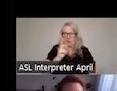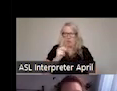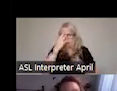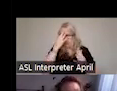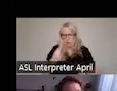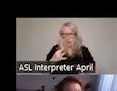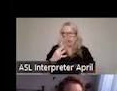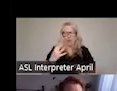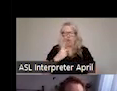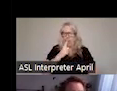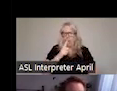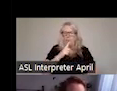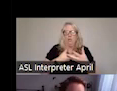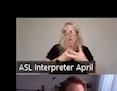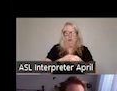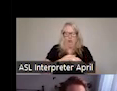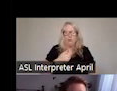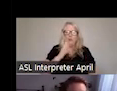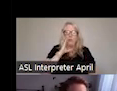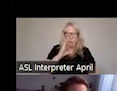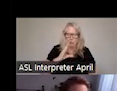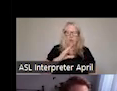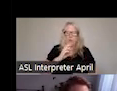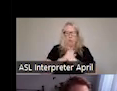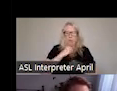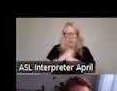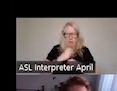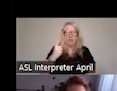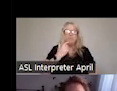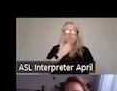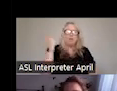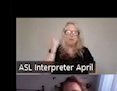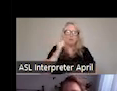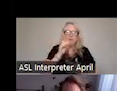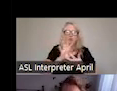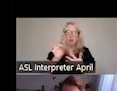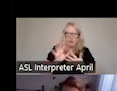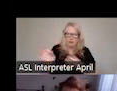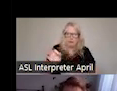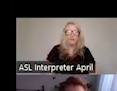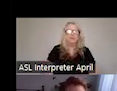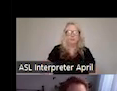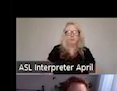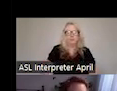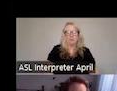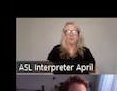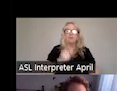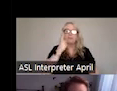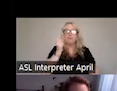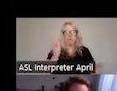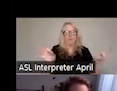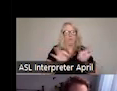trusting to a certain extent that they are going to make the best choices. And so it's an important part